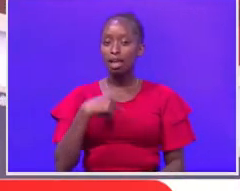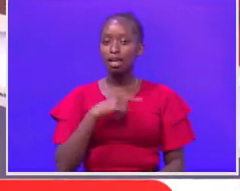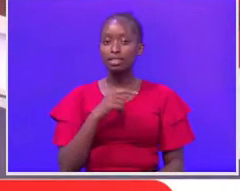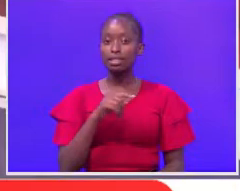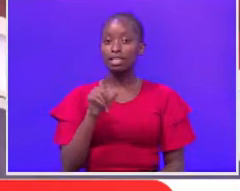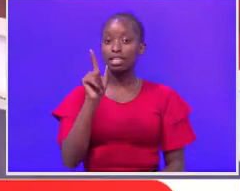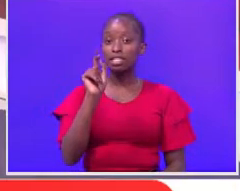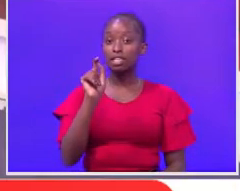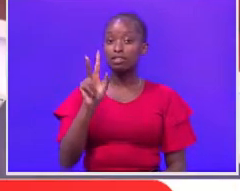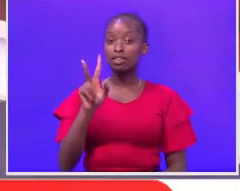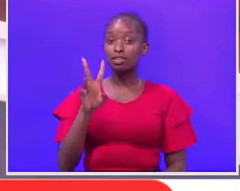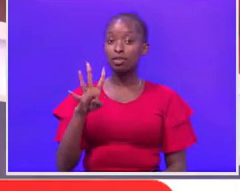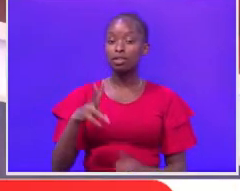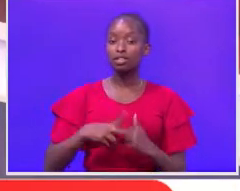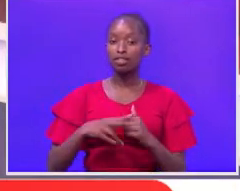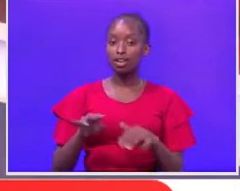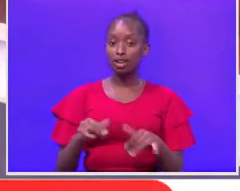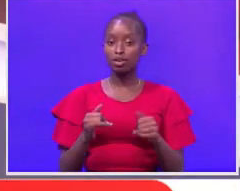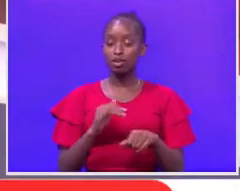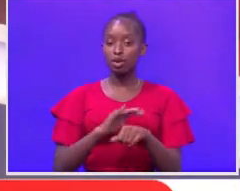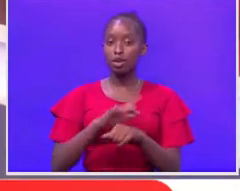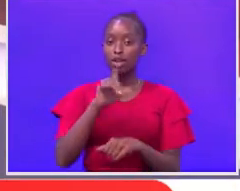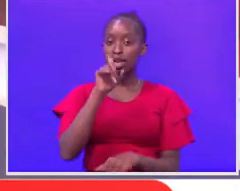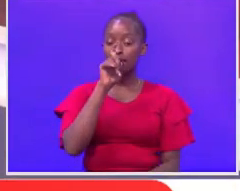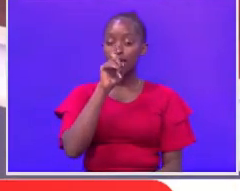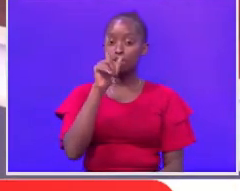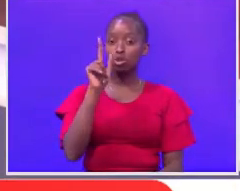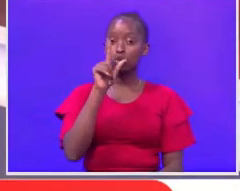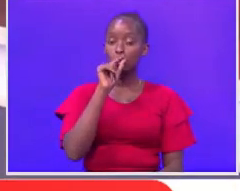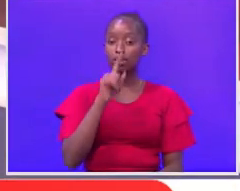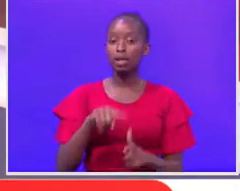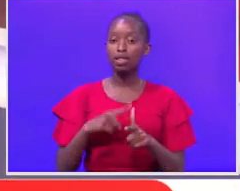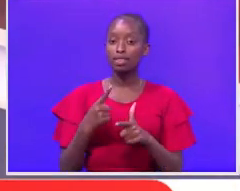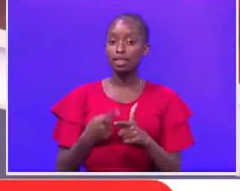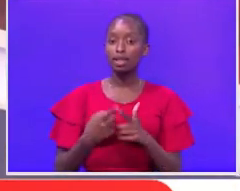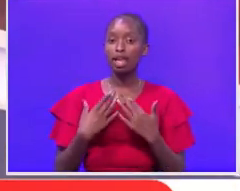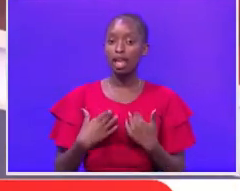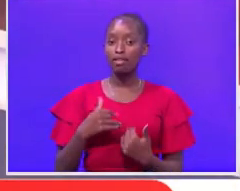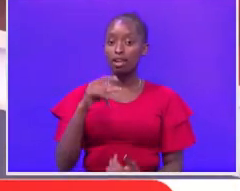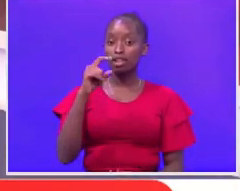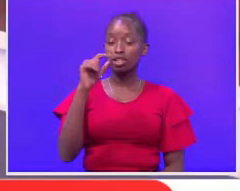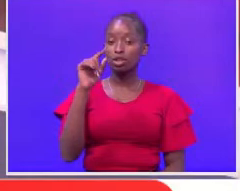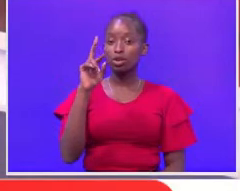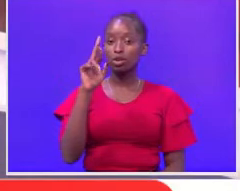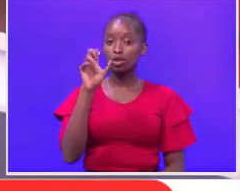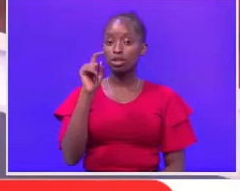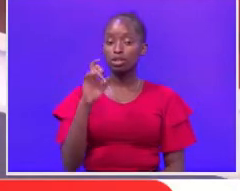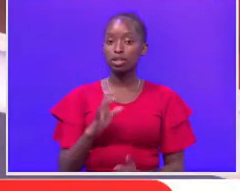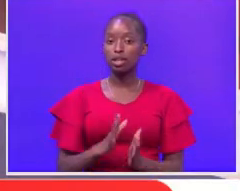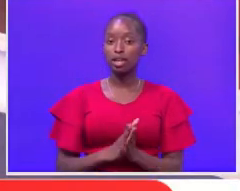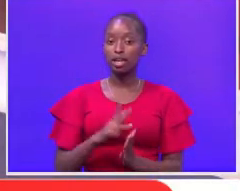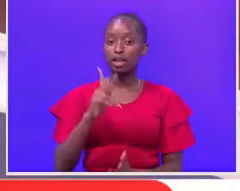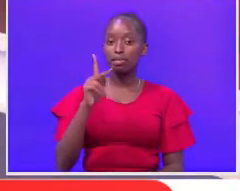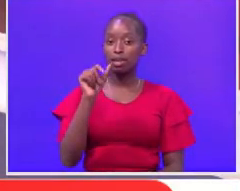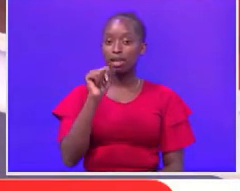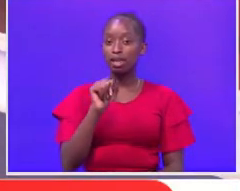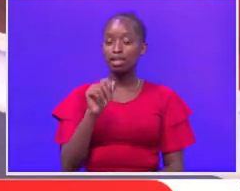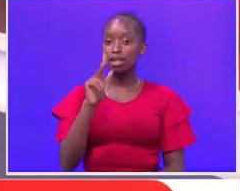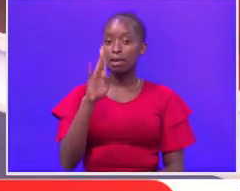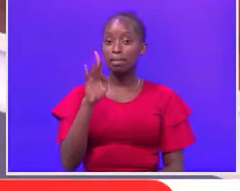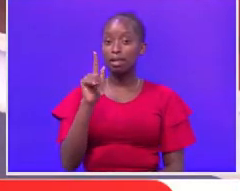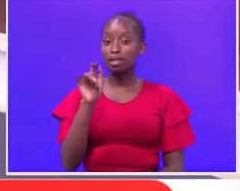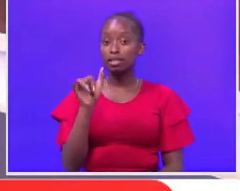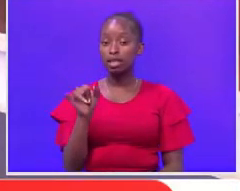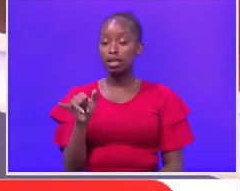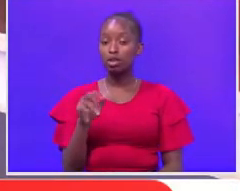News on X, formerly Twitter, at George Maringa underscore, at PS underscore Betsy Njagi.